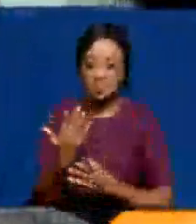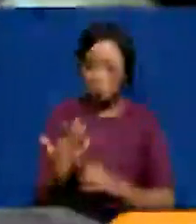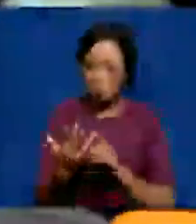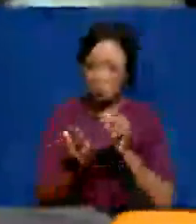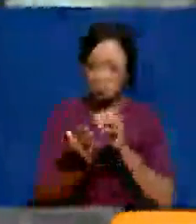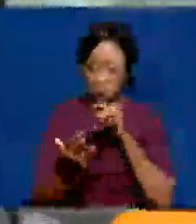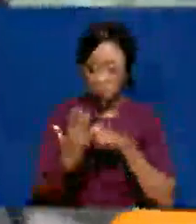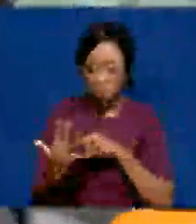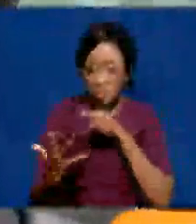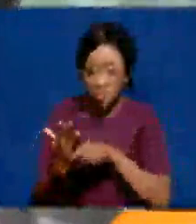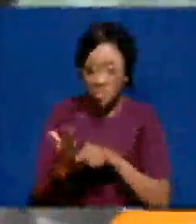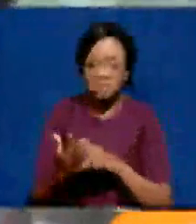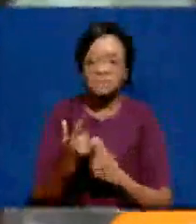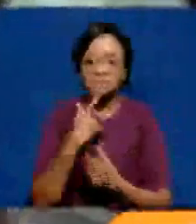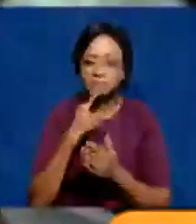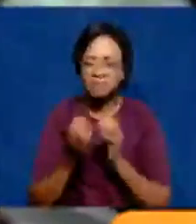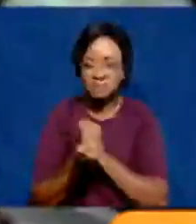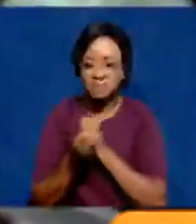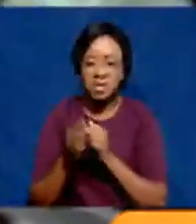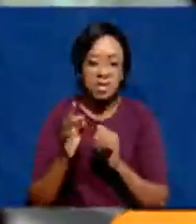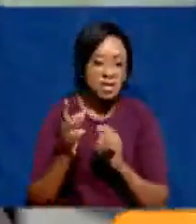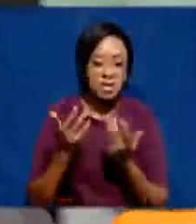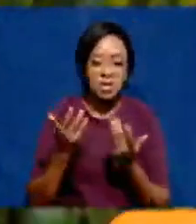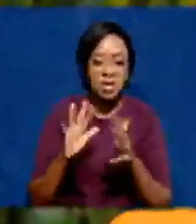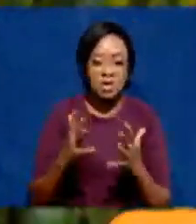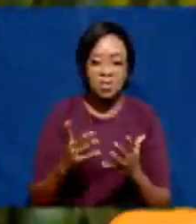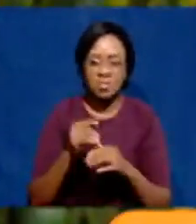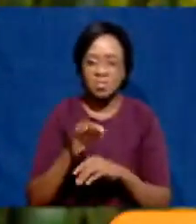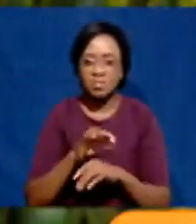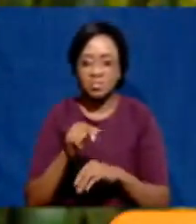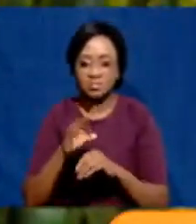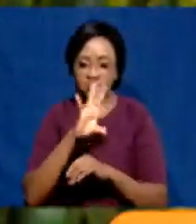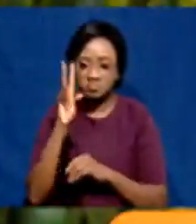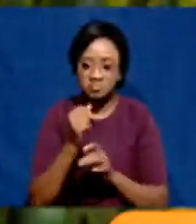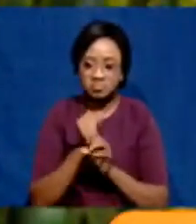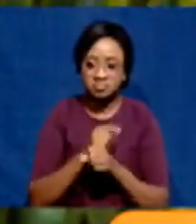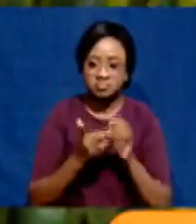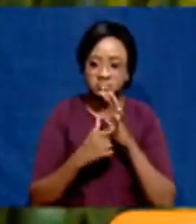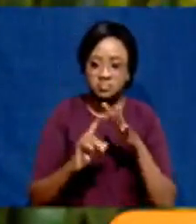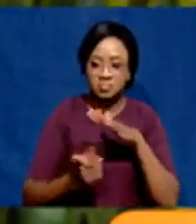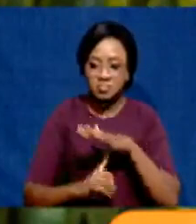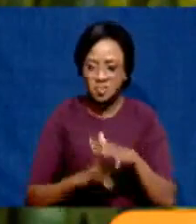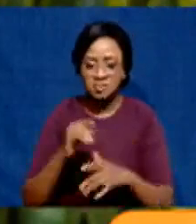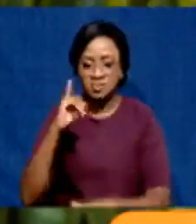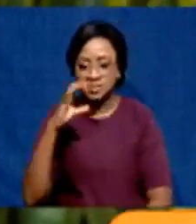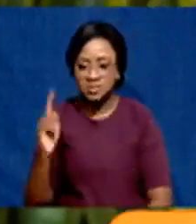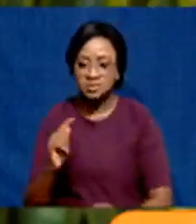perspective to the design, deployment, and governance of AI. Ministry of Interior, Ministry of